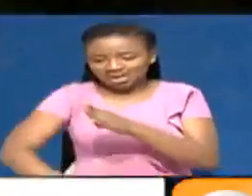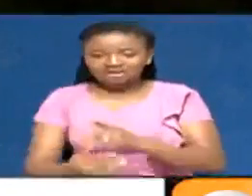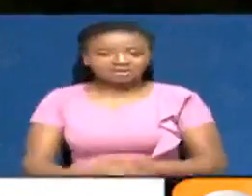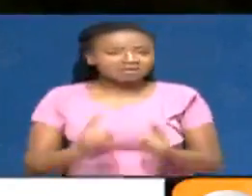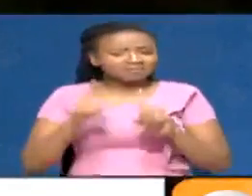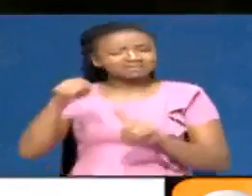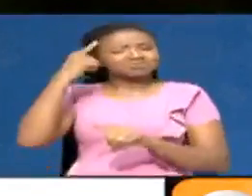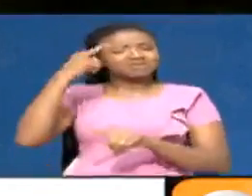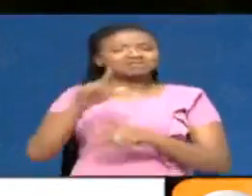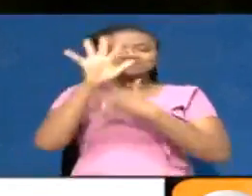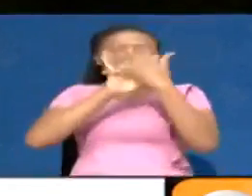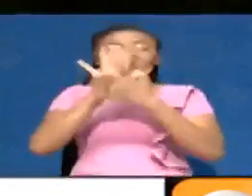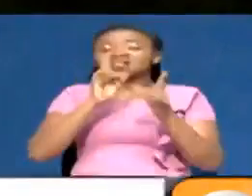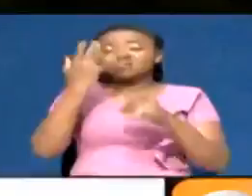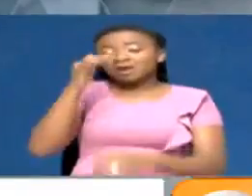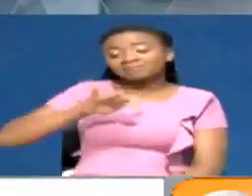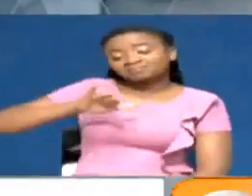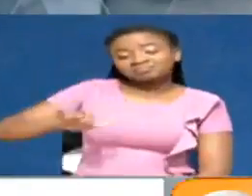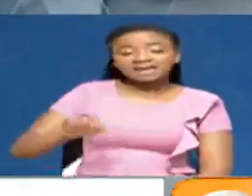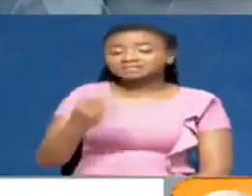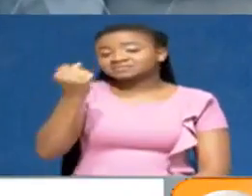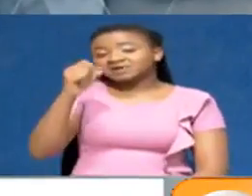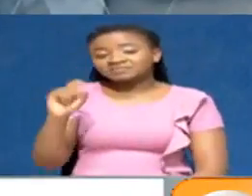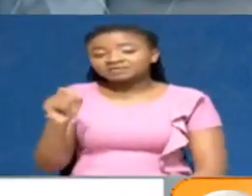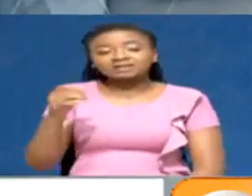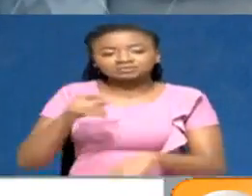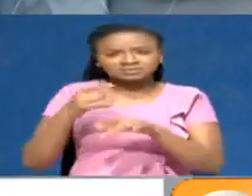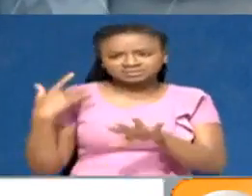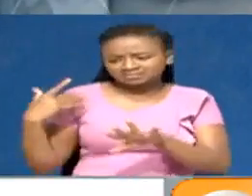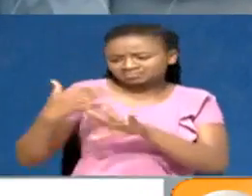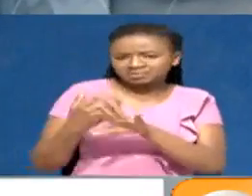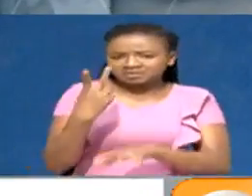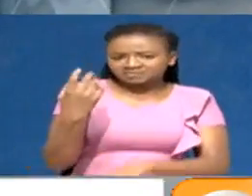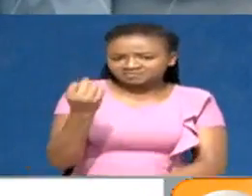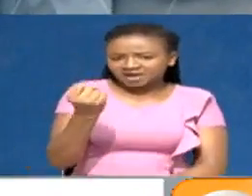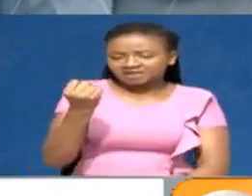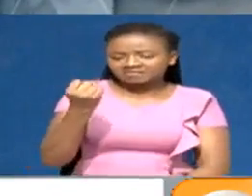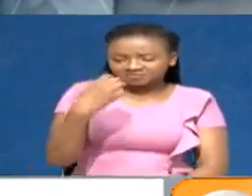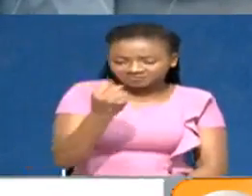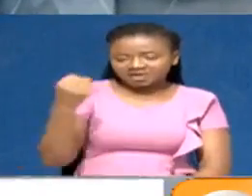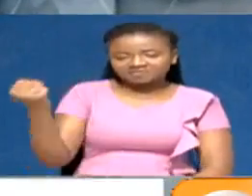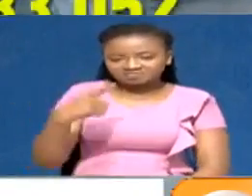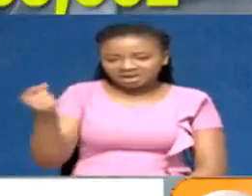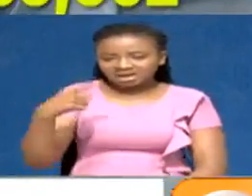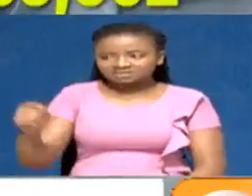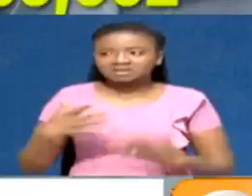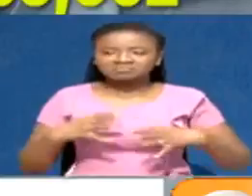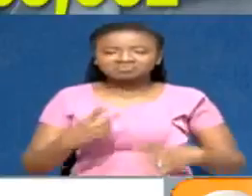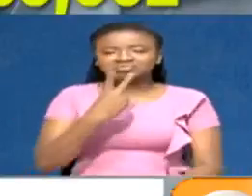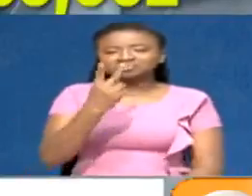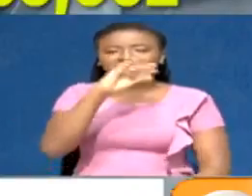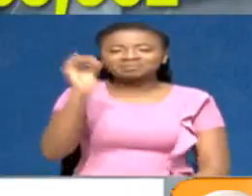like a mirage, given that 5 months since rollout of vaccination program, only just over 2% of the adult population has